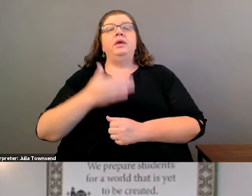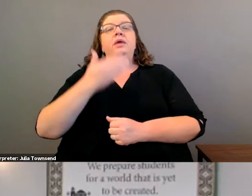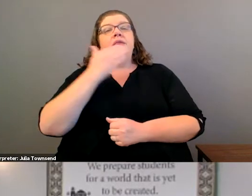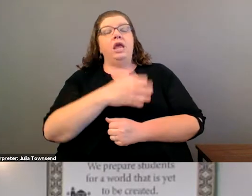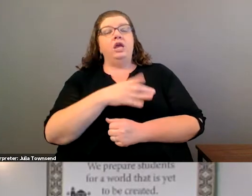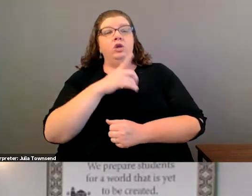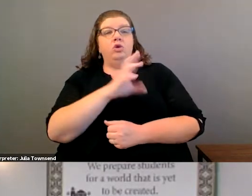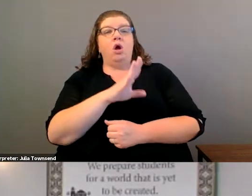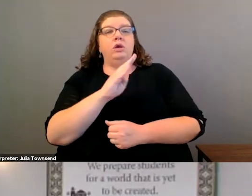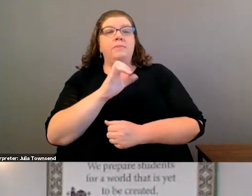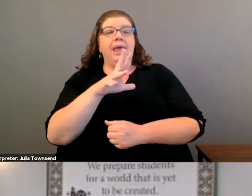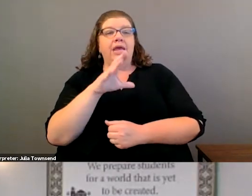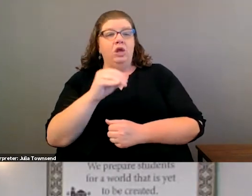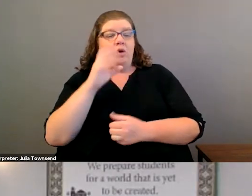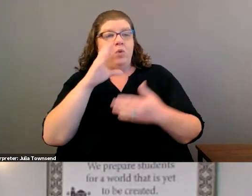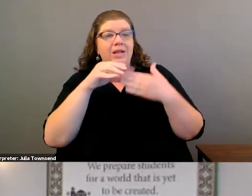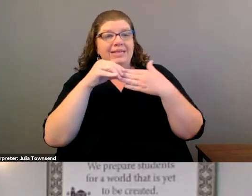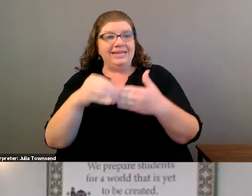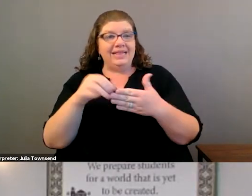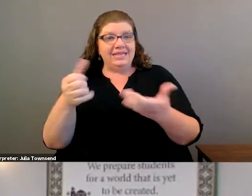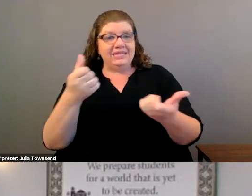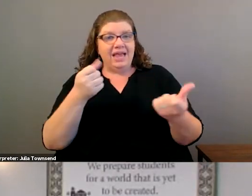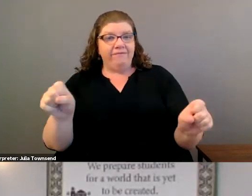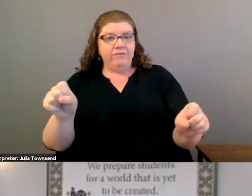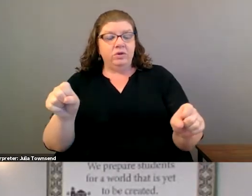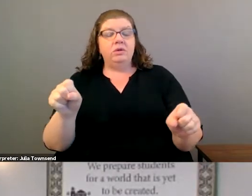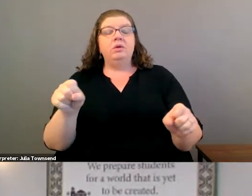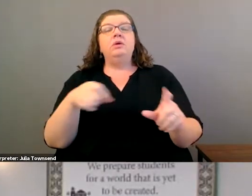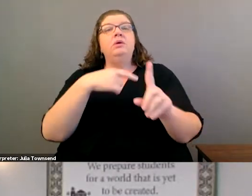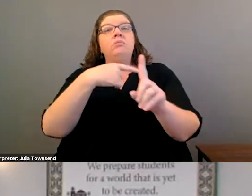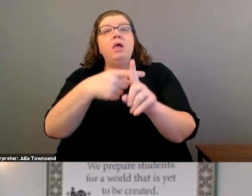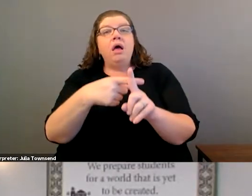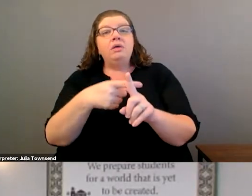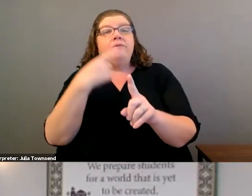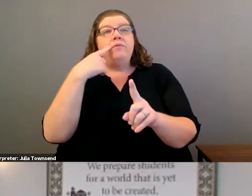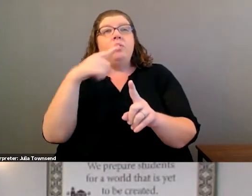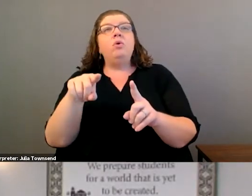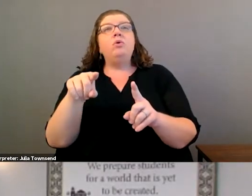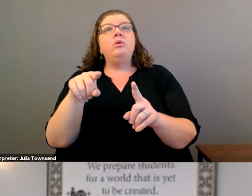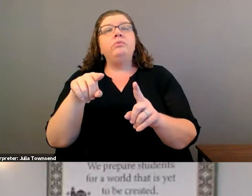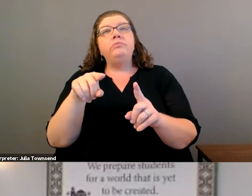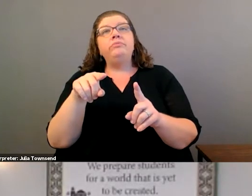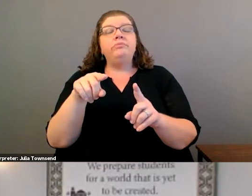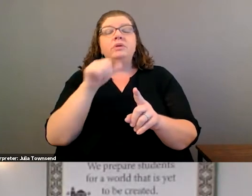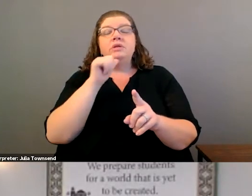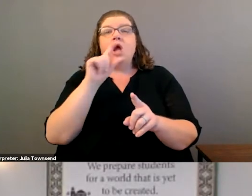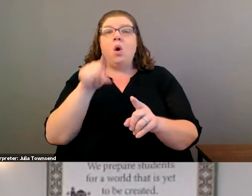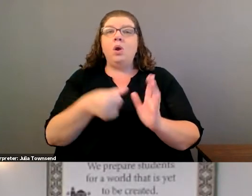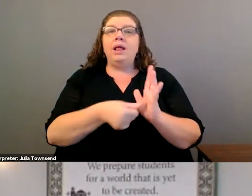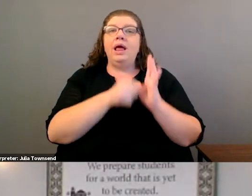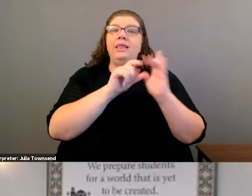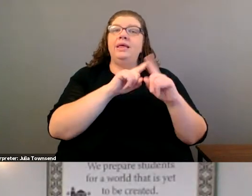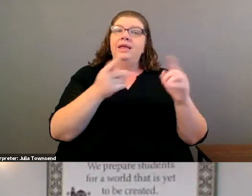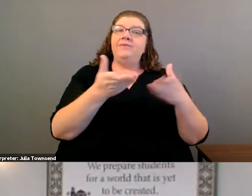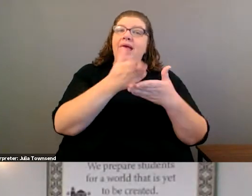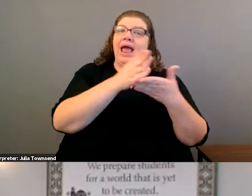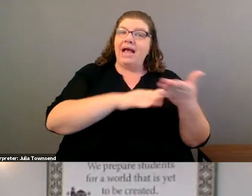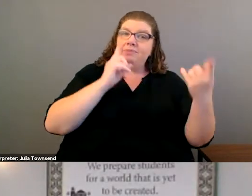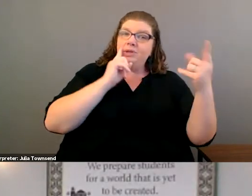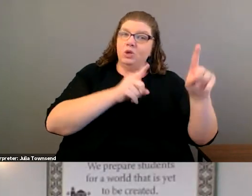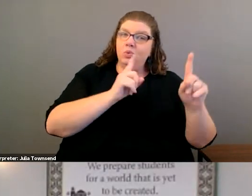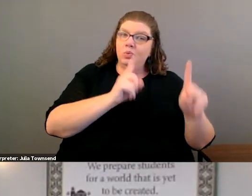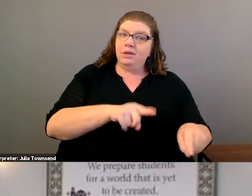for leading this effort, and also really for not only highlighting the different aspects of the agreement which make